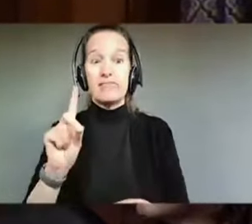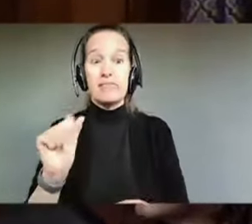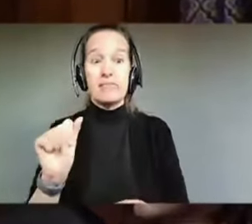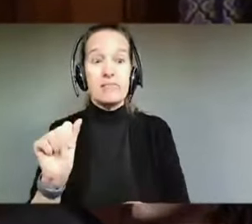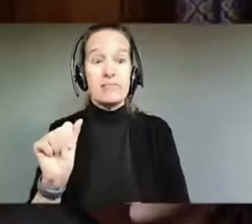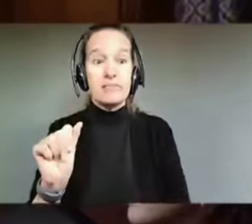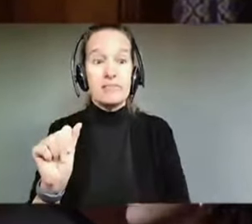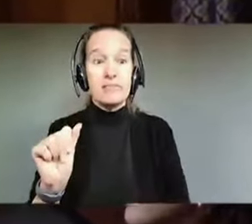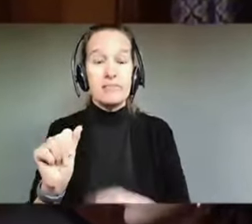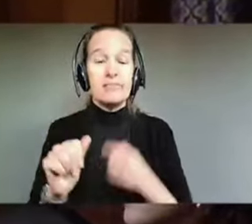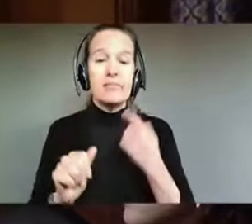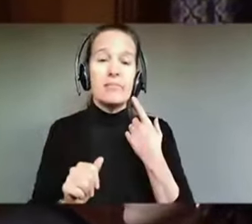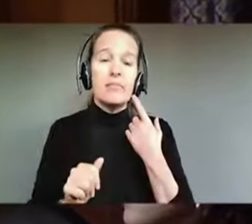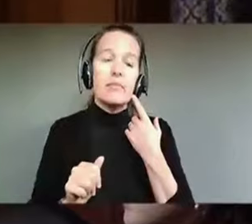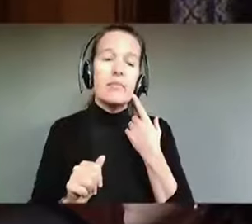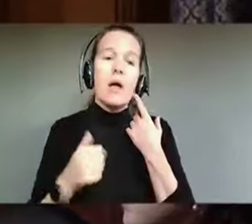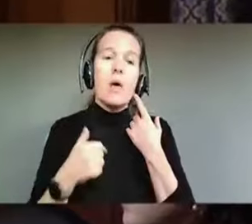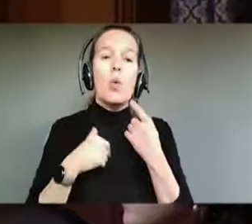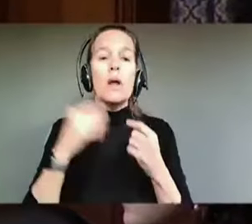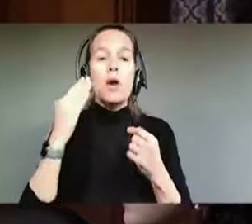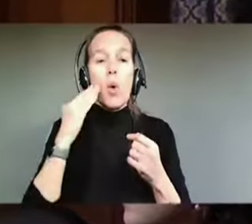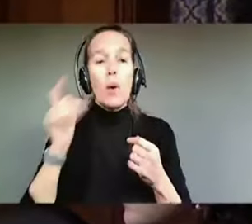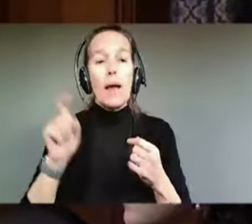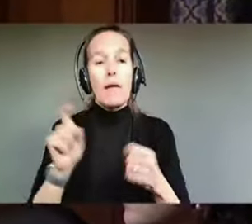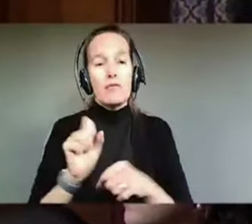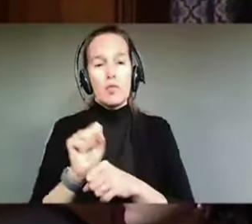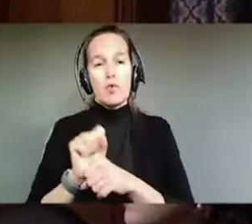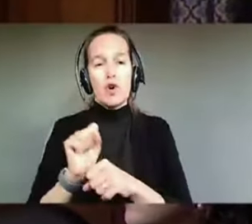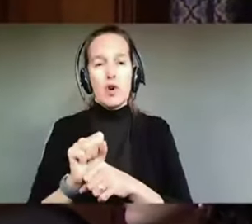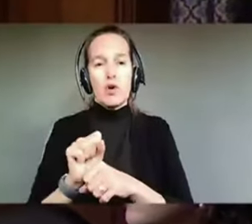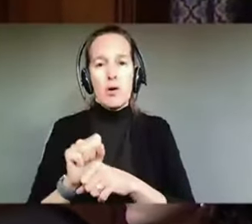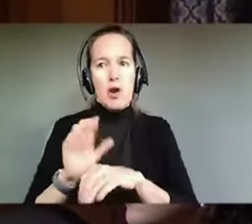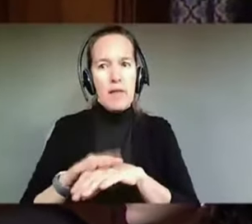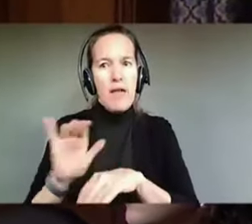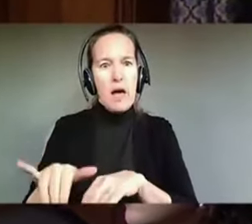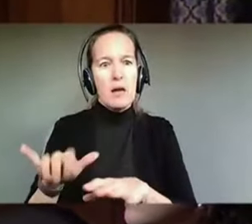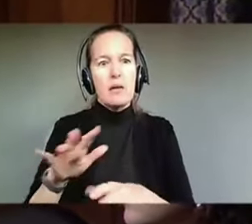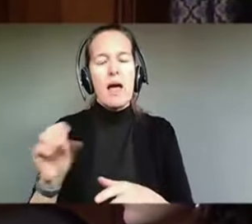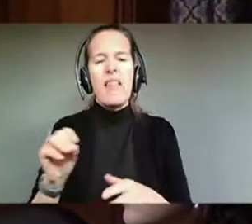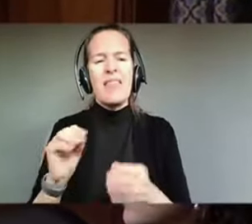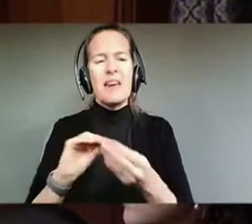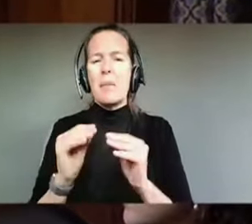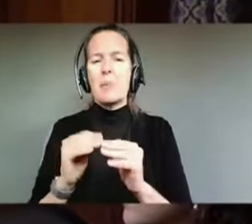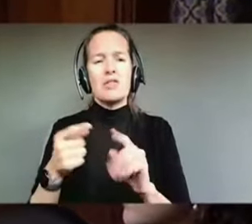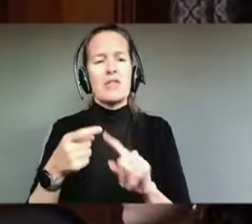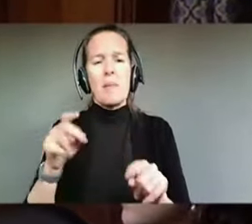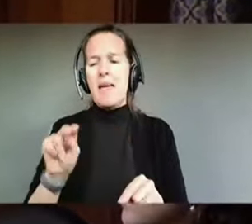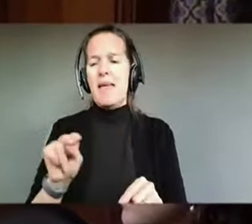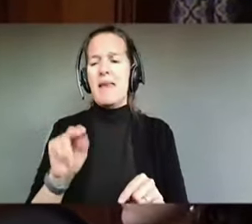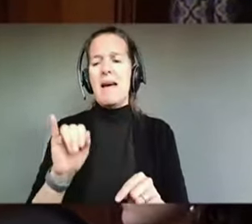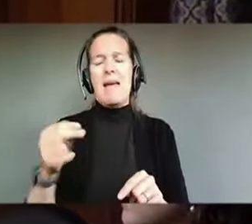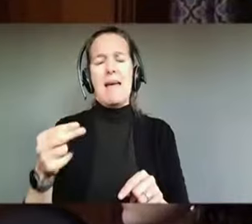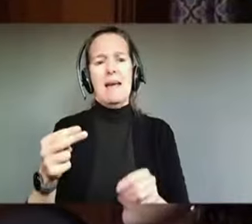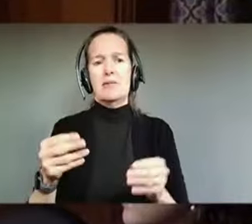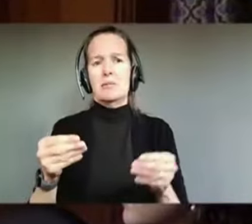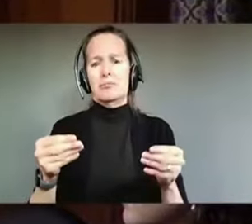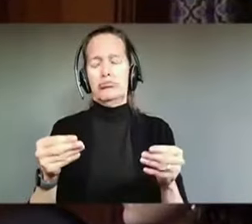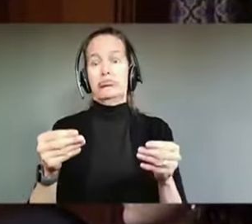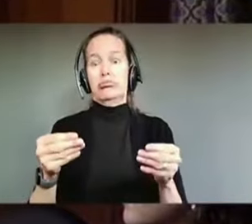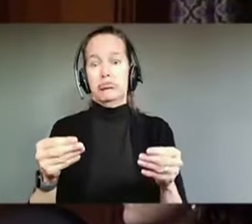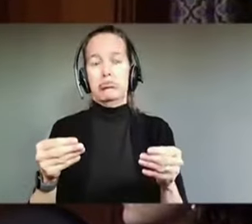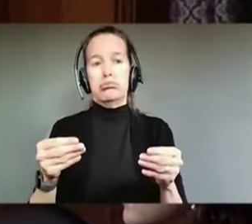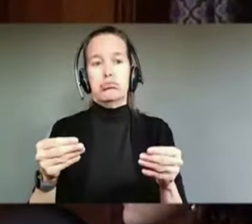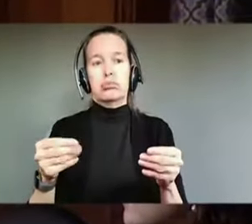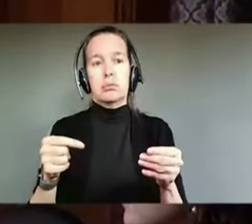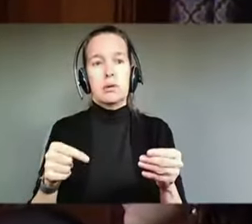and we know that we have to work on it. The numbers are staggering, actually, from NIH, staggering, that of people